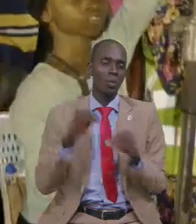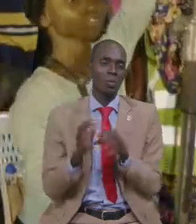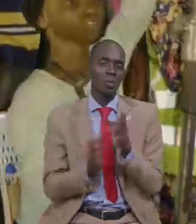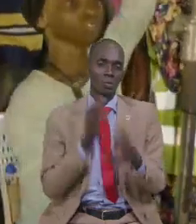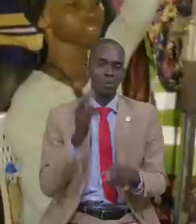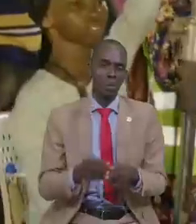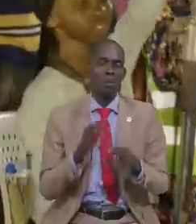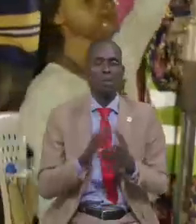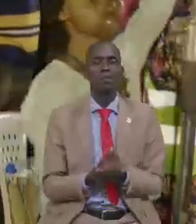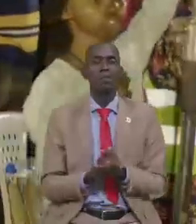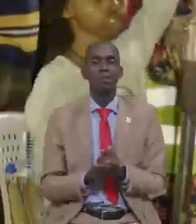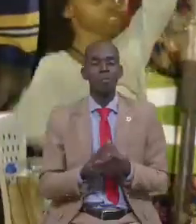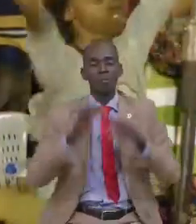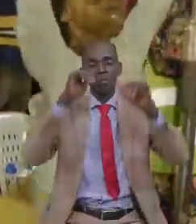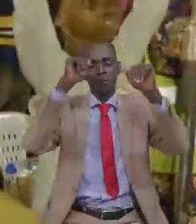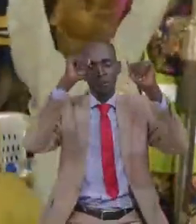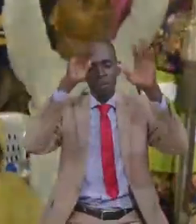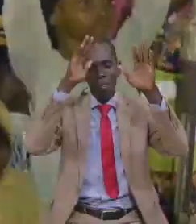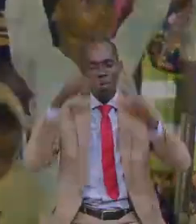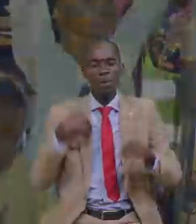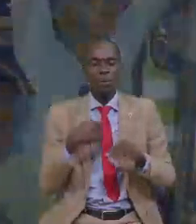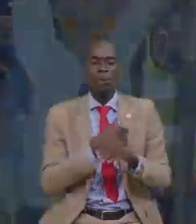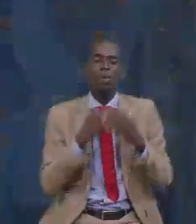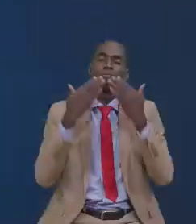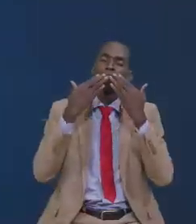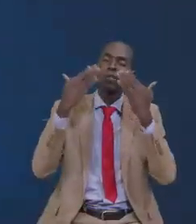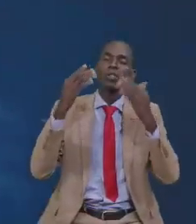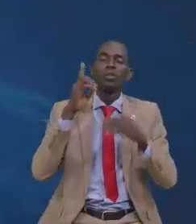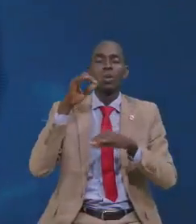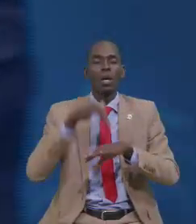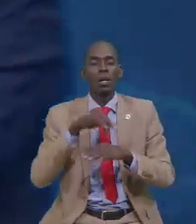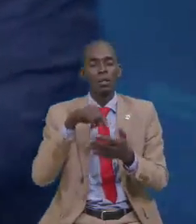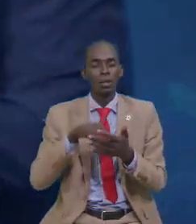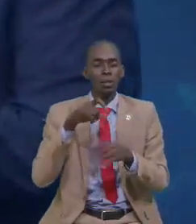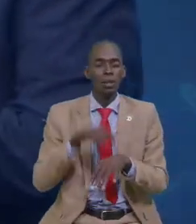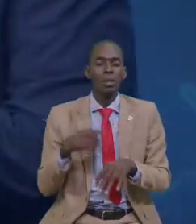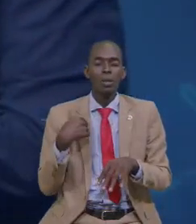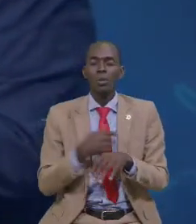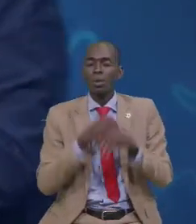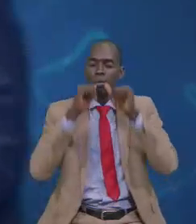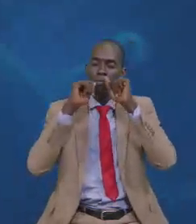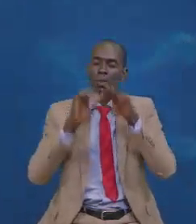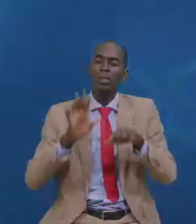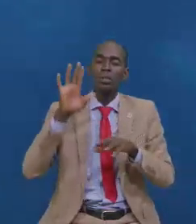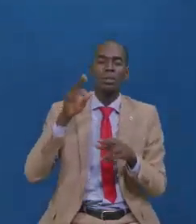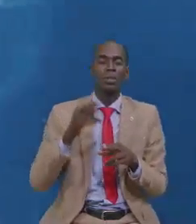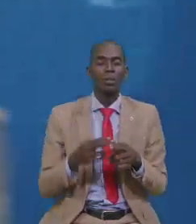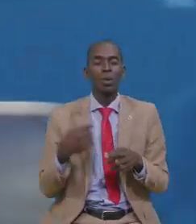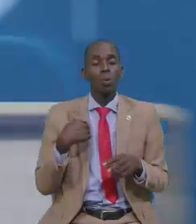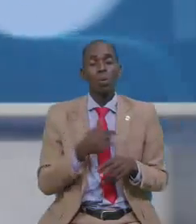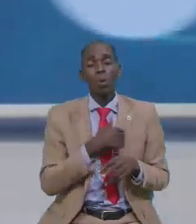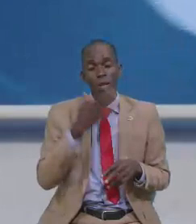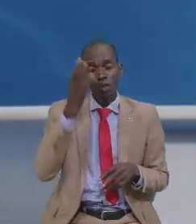name. Father, we thank you at this time. We bless your name. We know